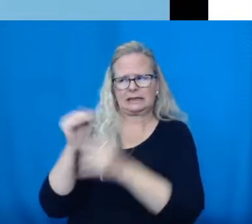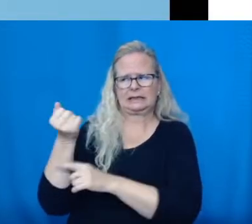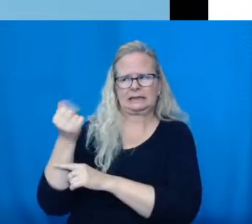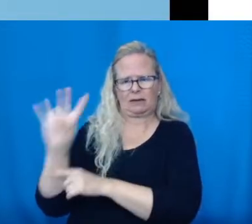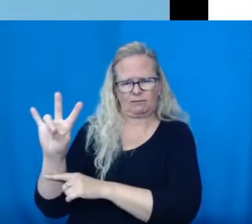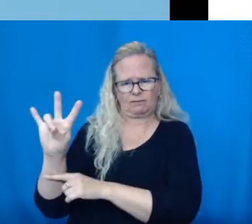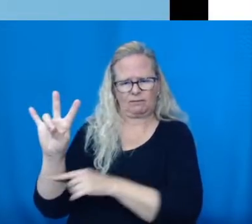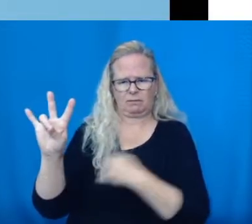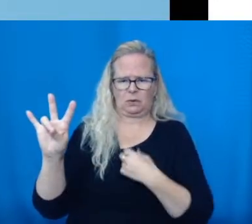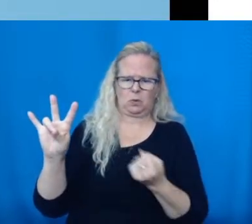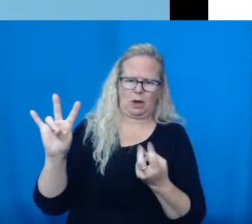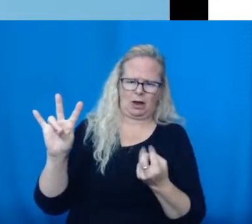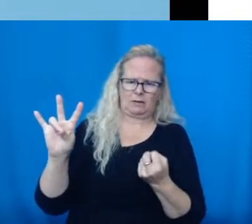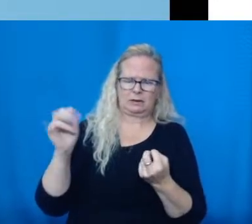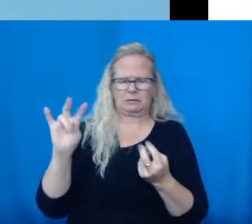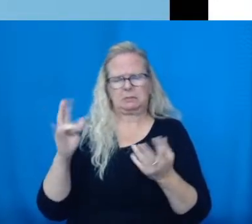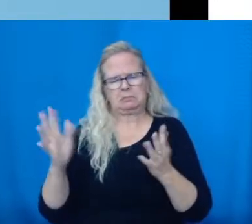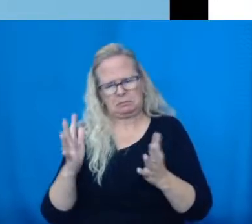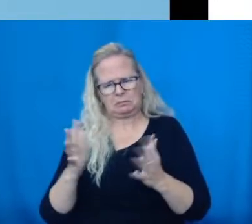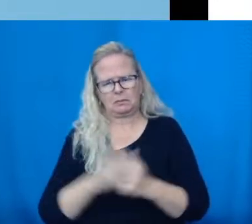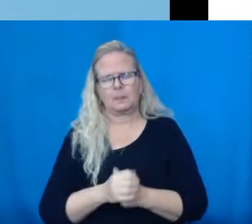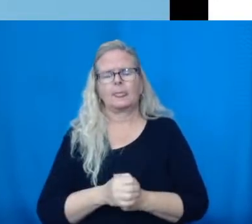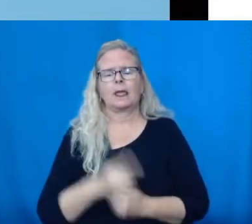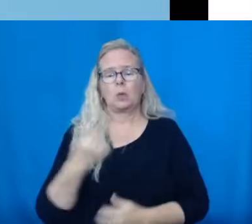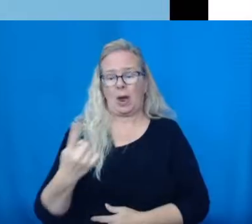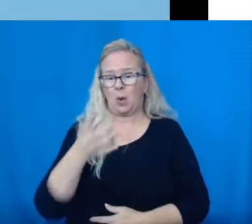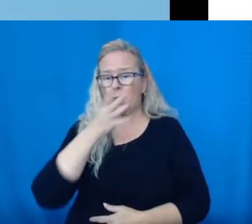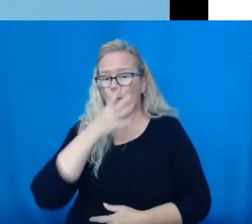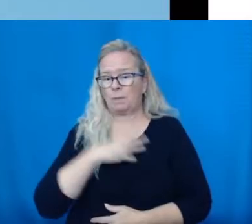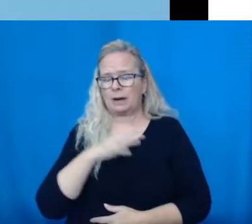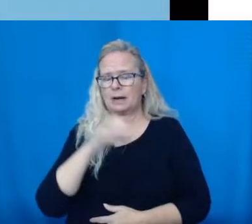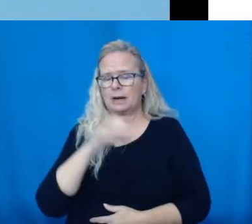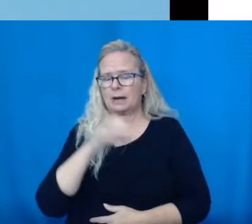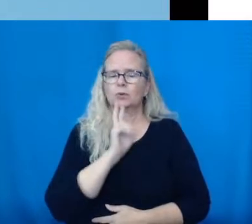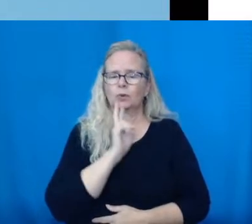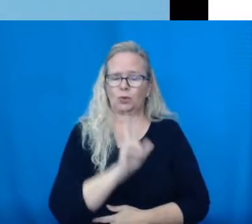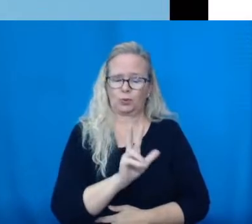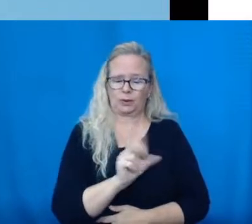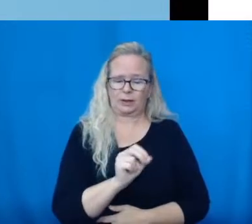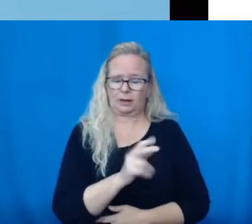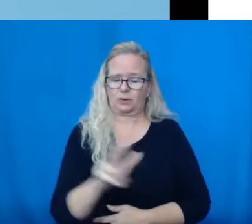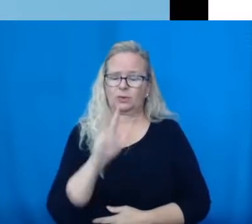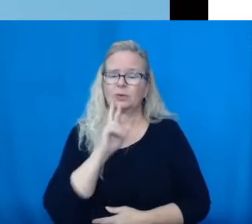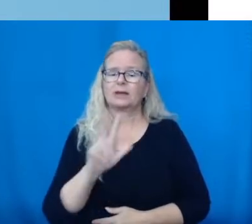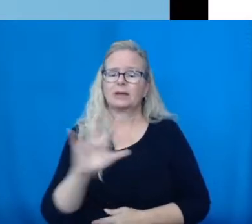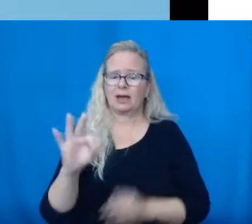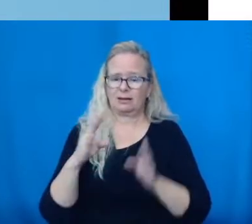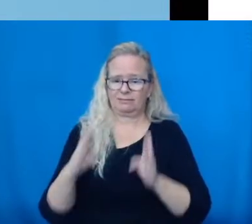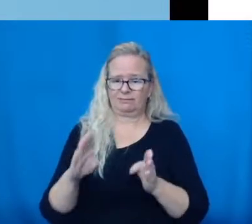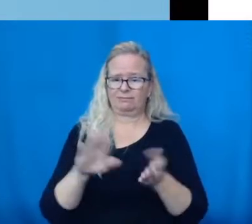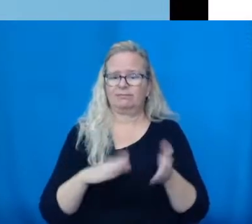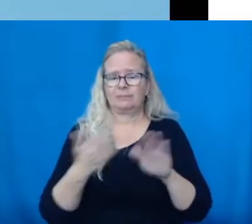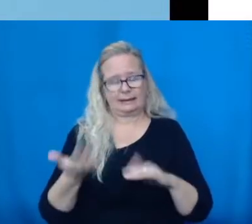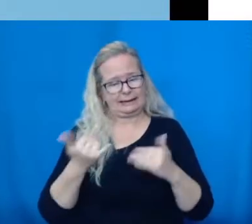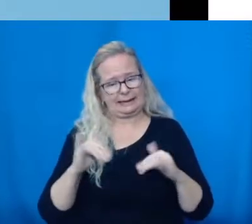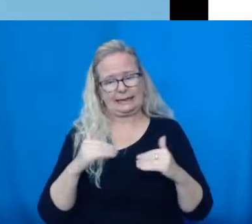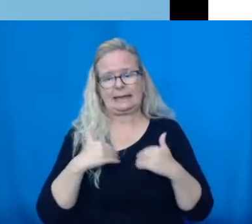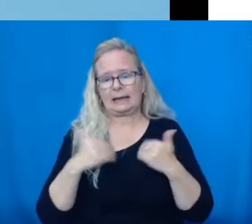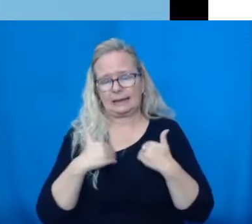Edmonton. So we're still seeing young deaths, and that's very scary. Next slide, please. And the kids,